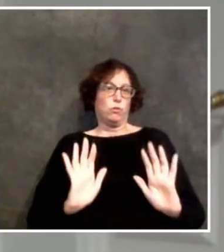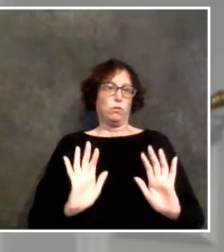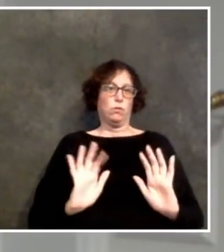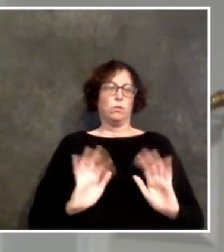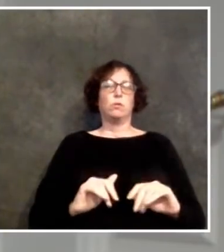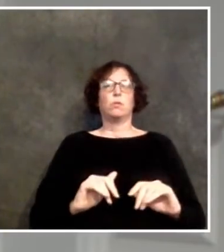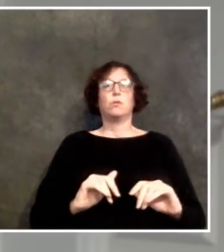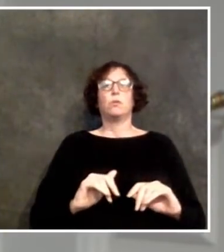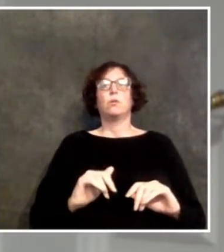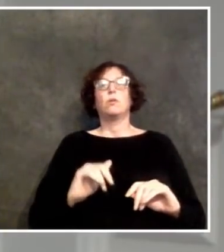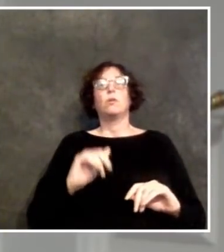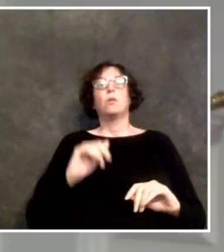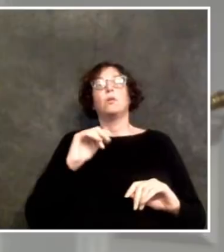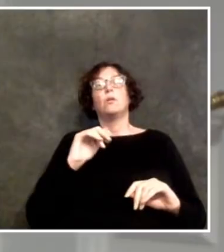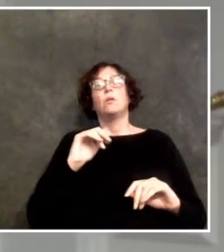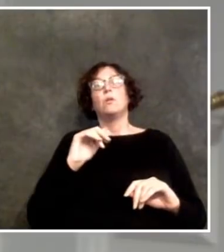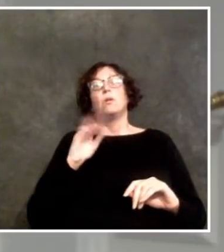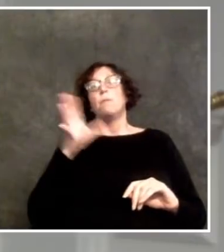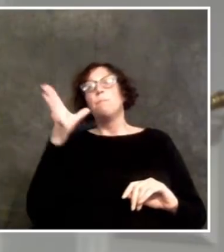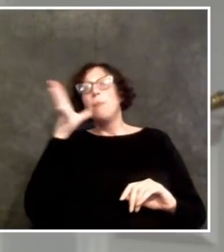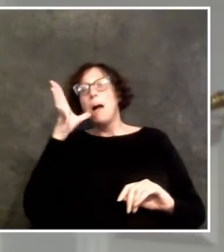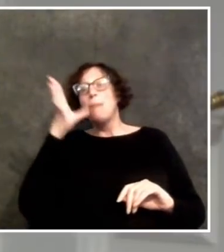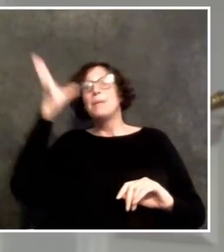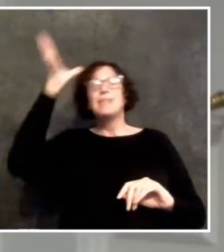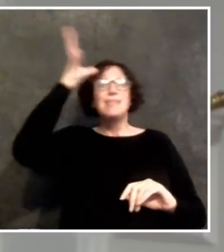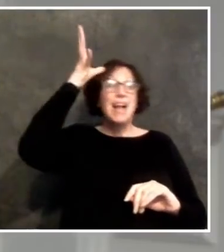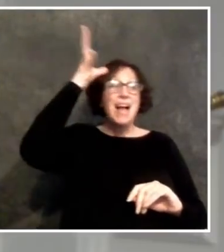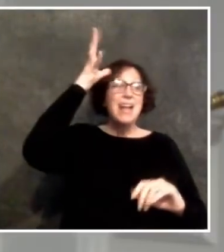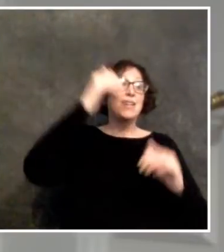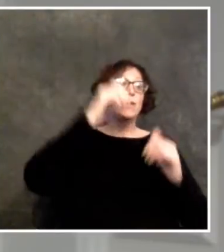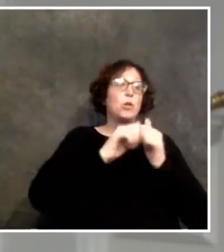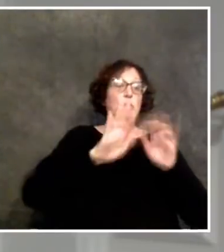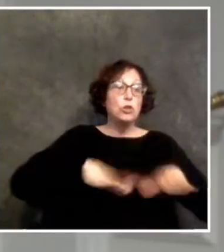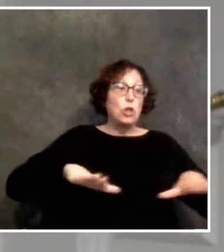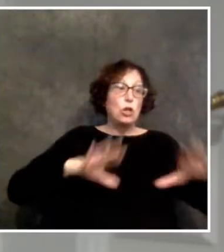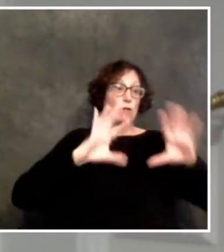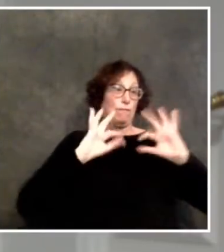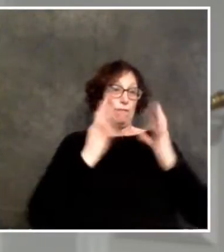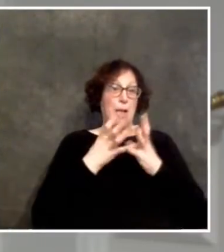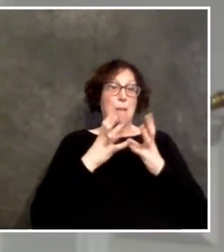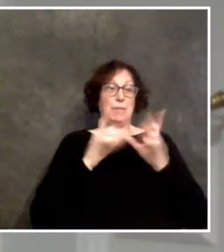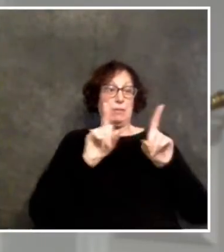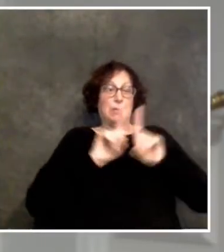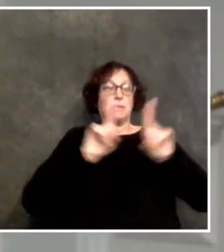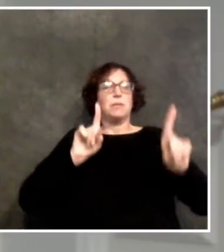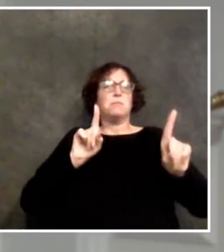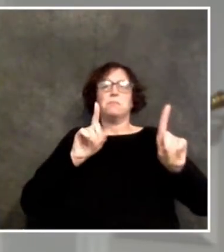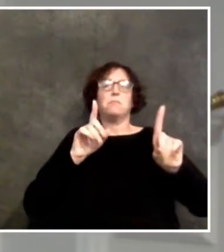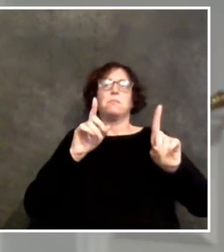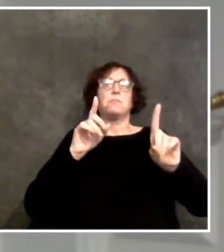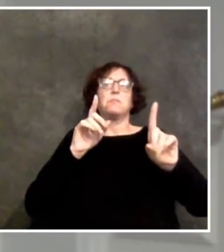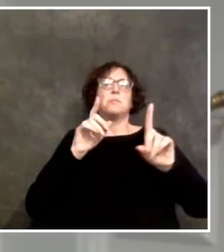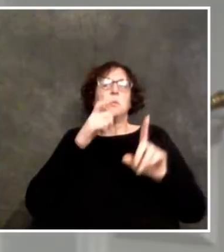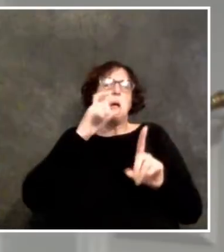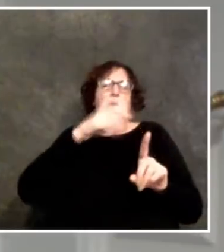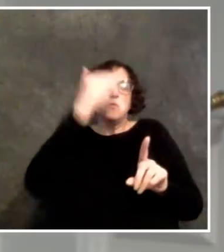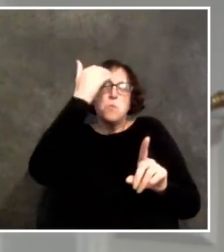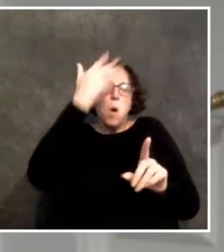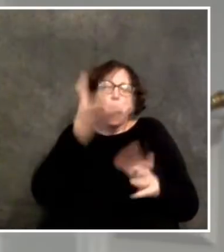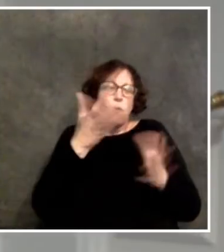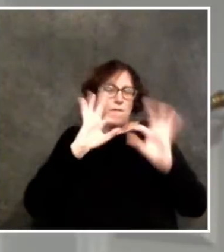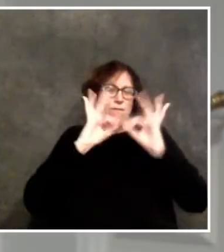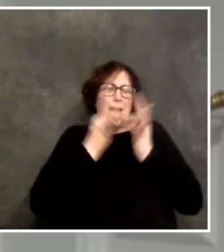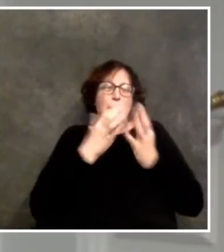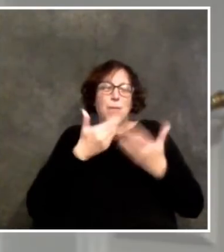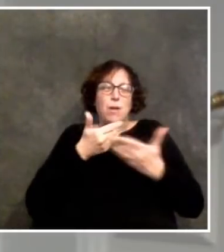to a 6-foot distance because they've already been in close quarters. And then to answer the question about whether someone